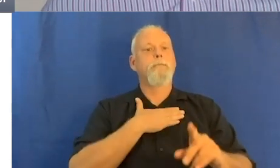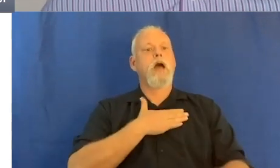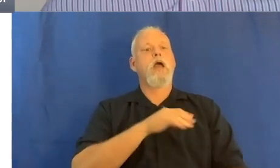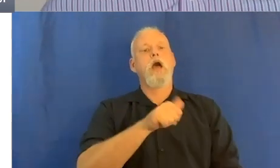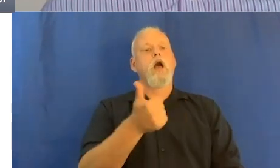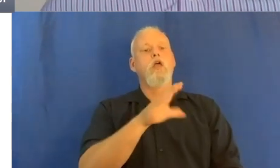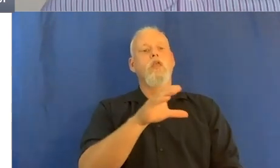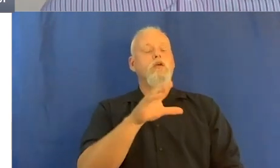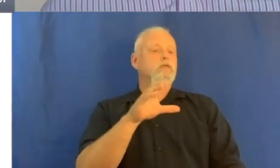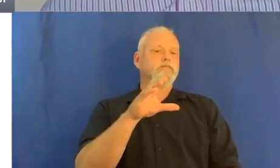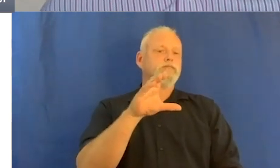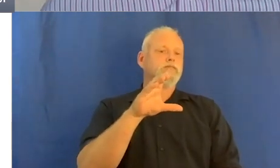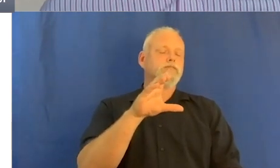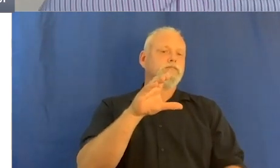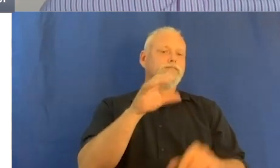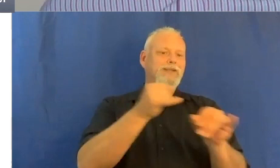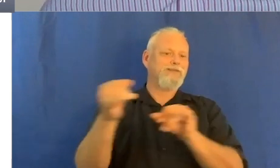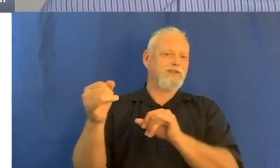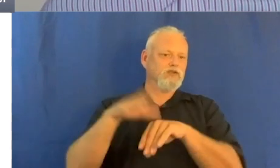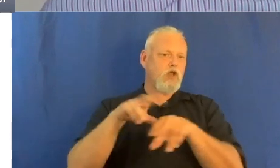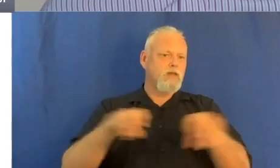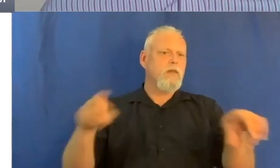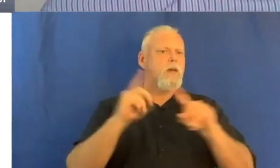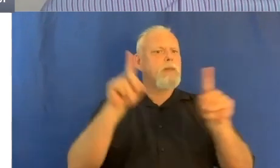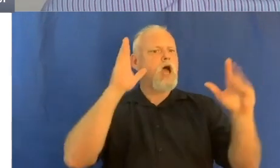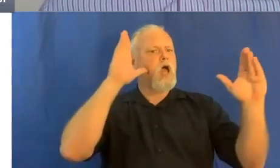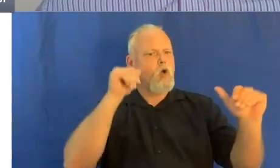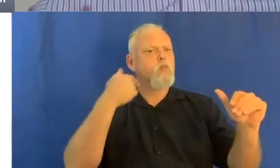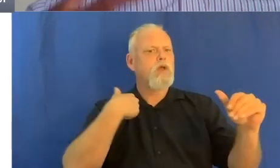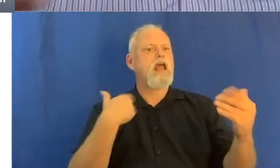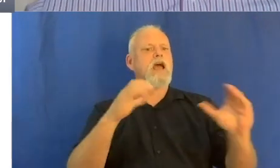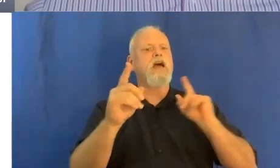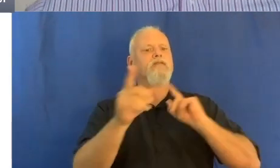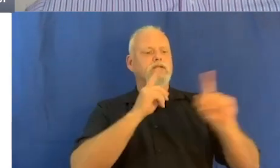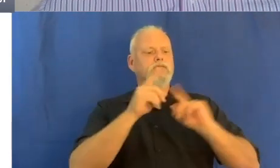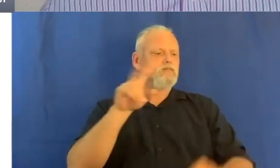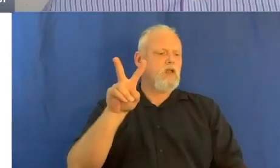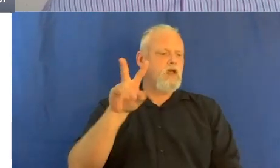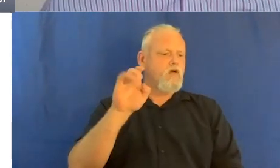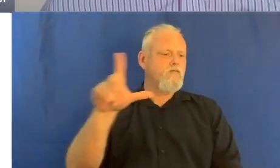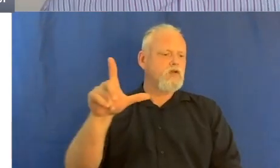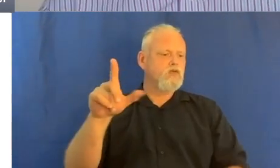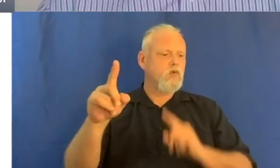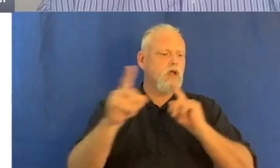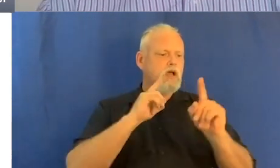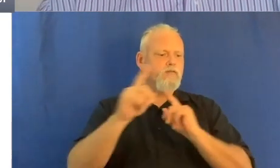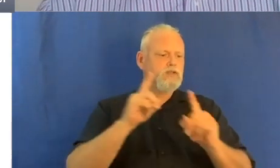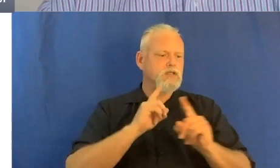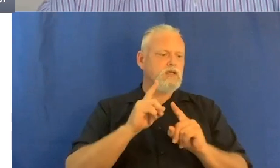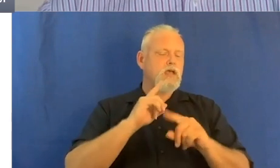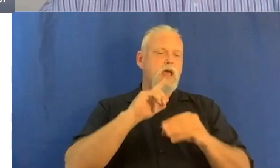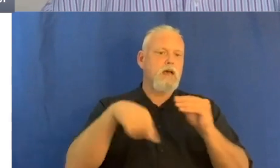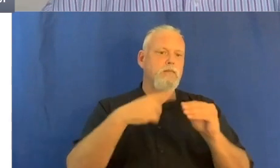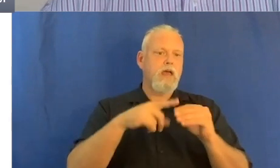but I hope that we'll be able to engage in a conversation, a virtual conversation about